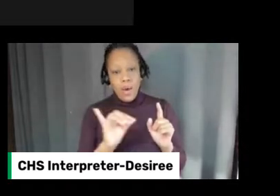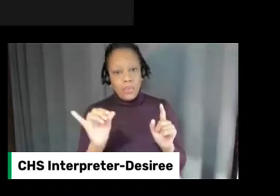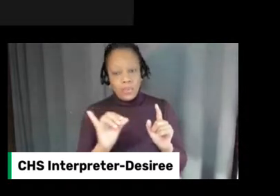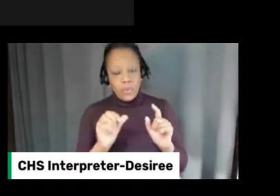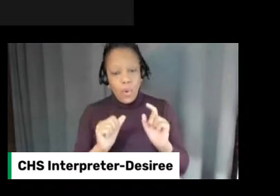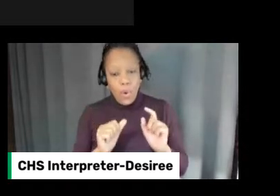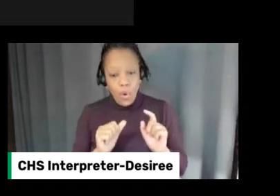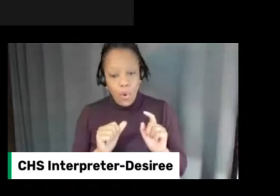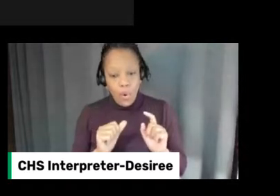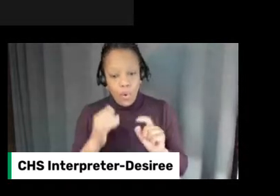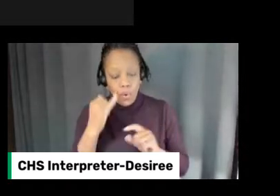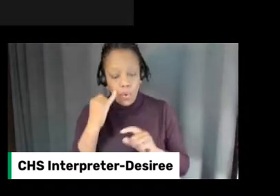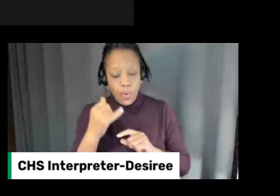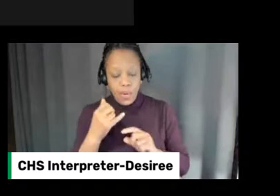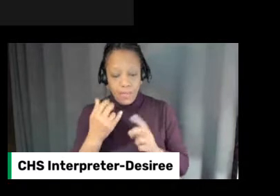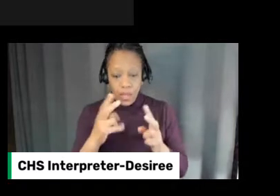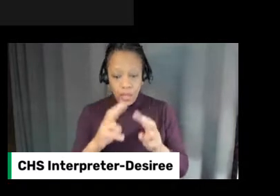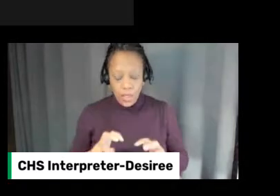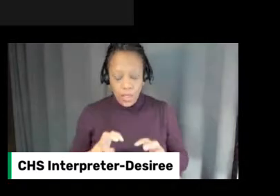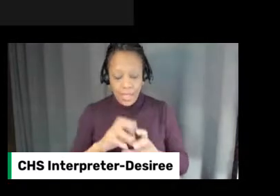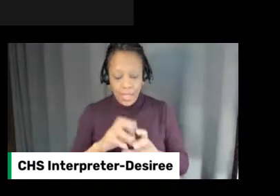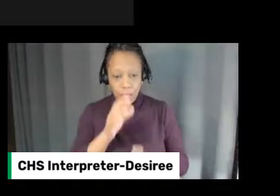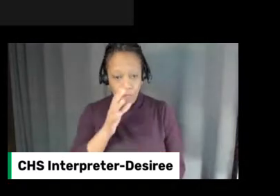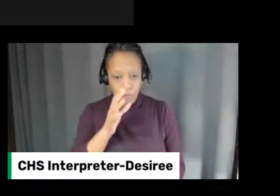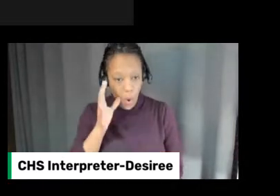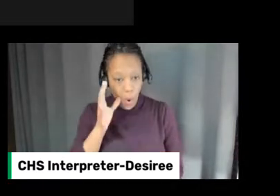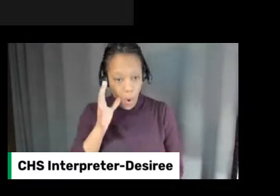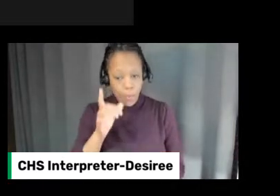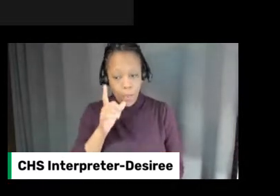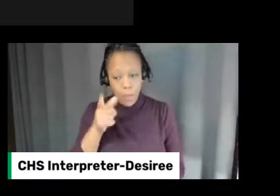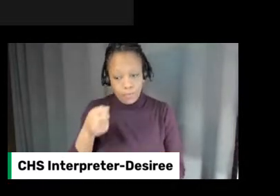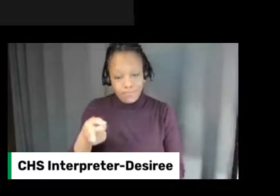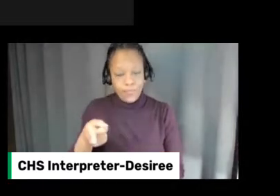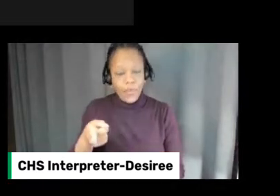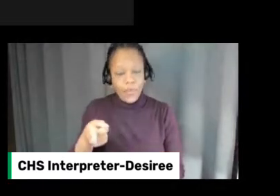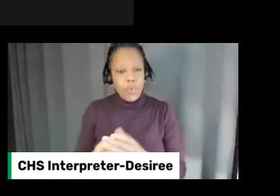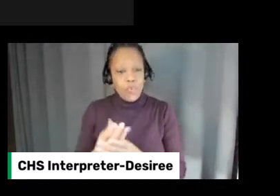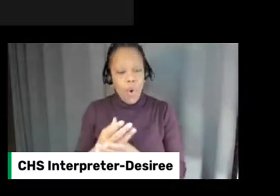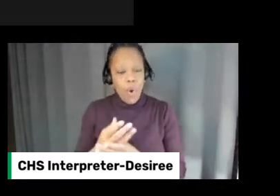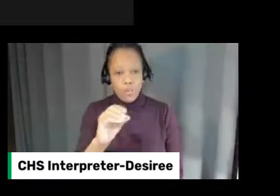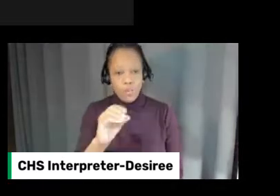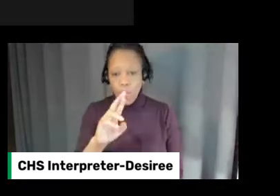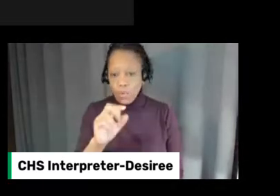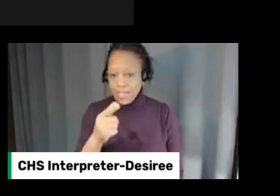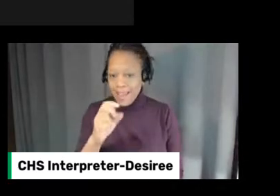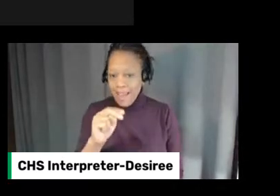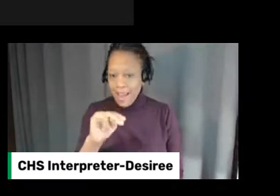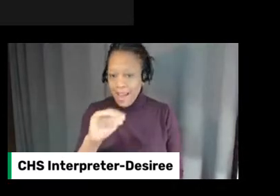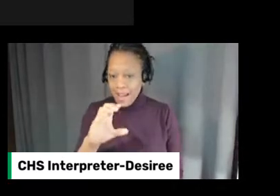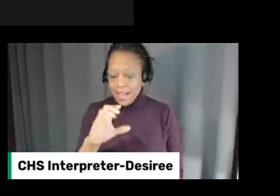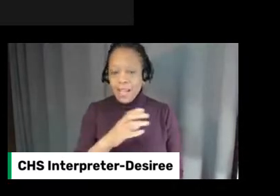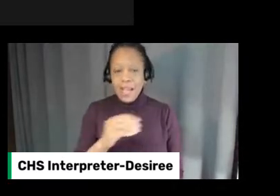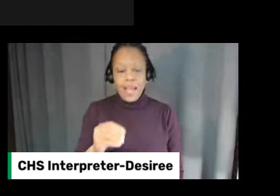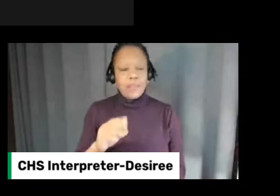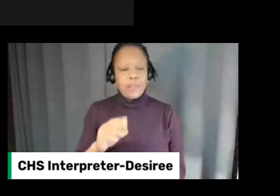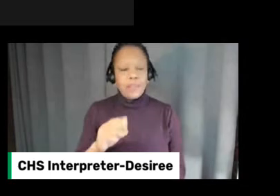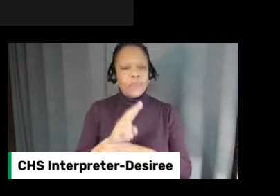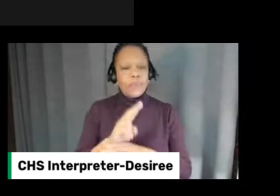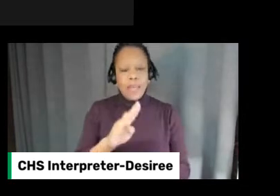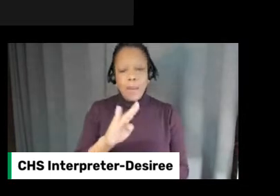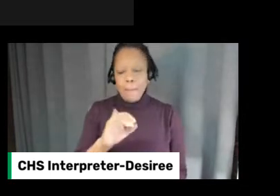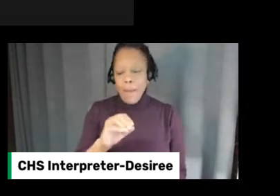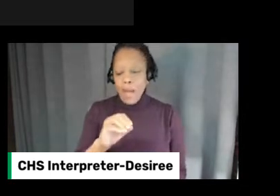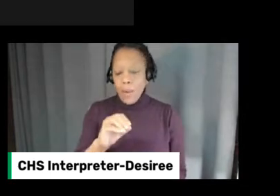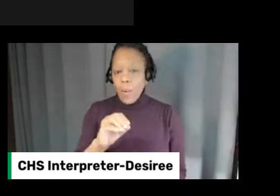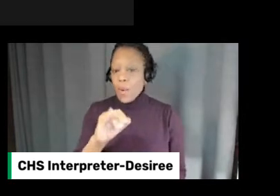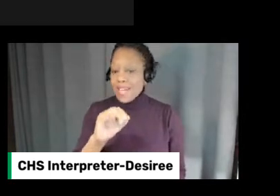looking into farms that are growing organically and using bio-intensive methods. So these are some of